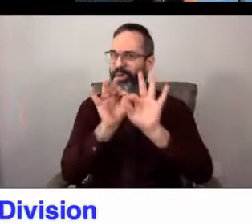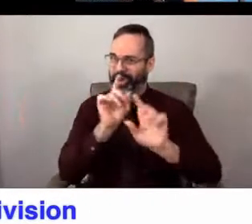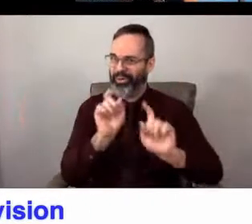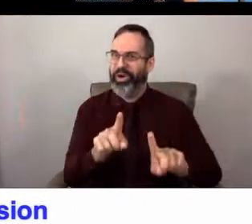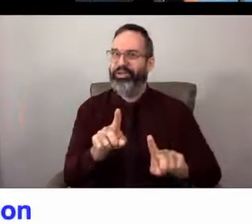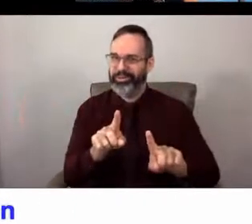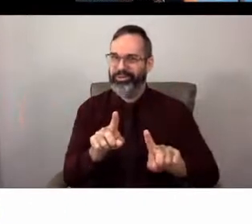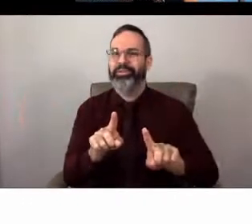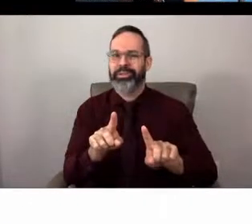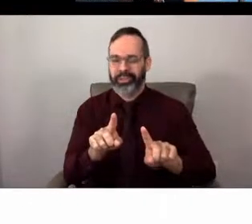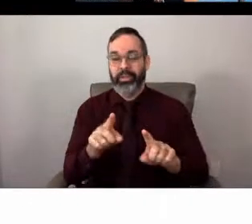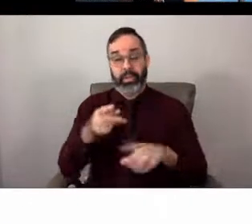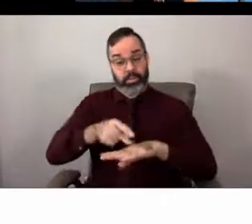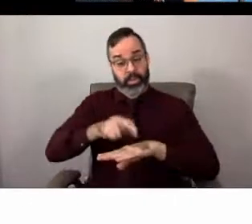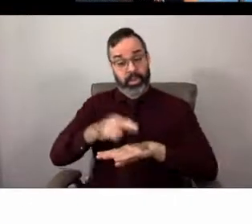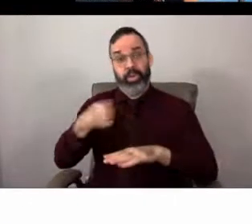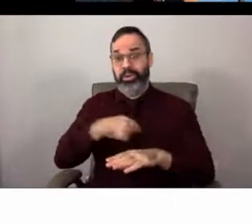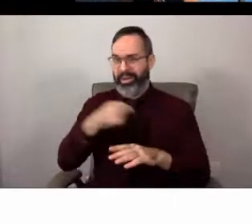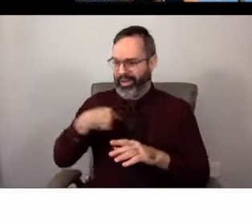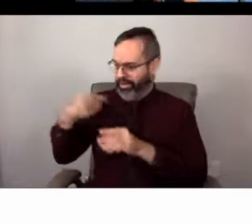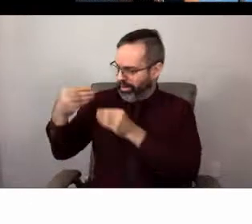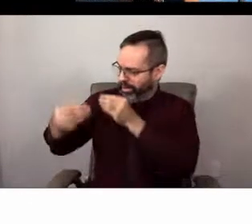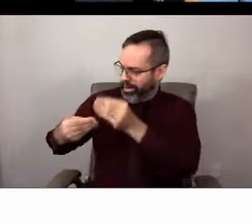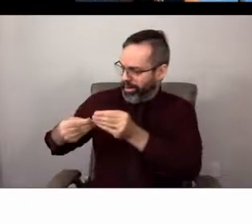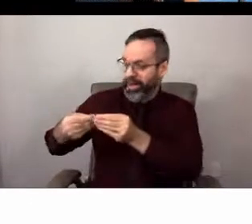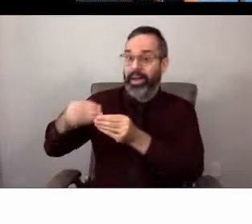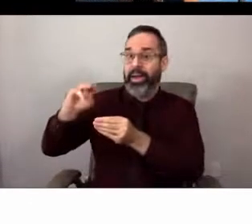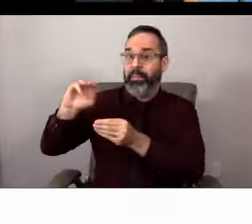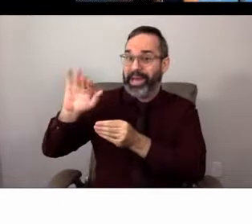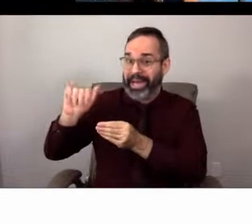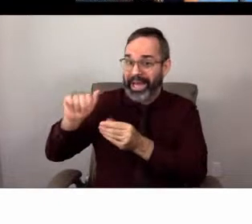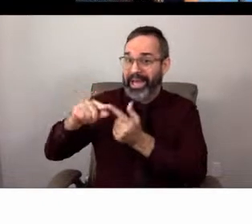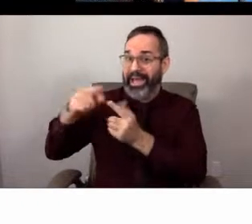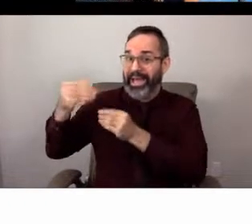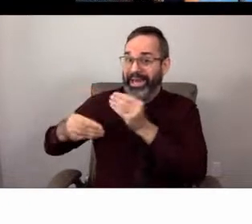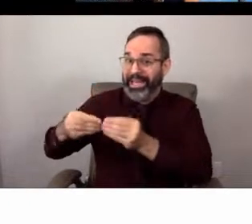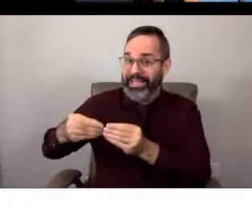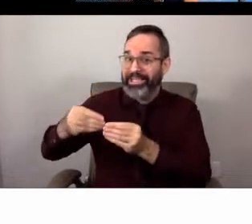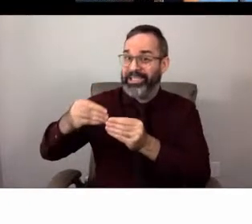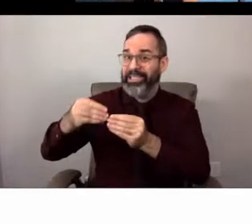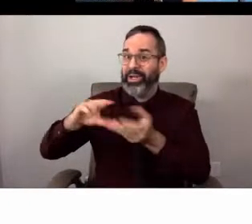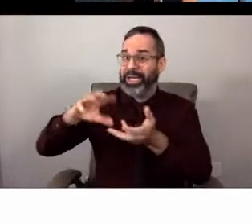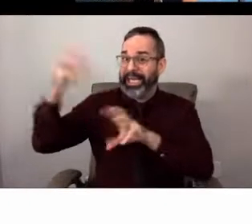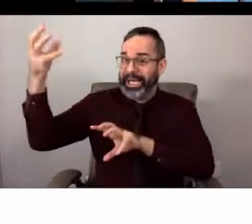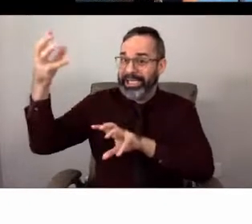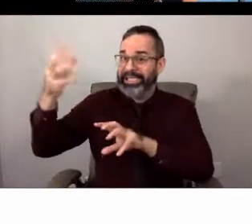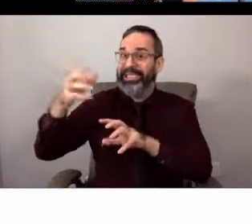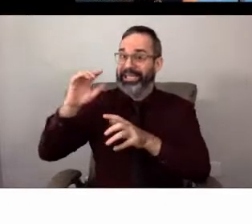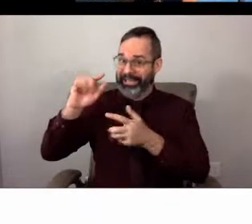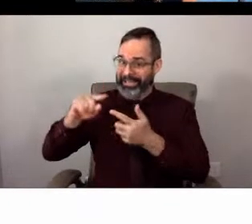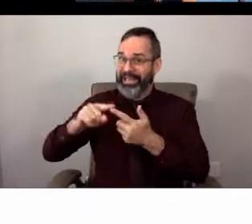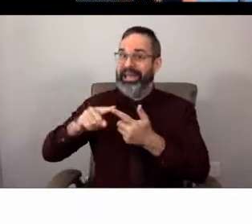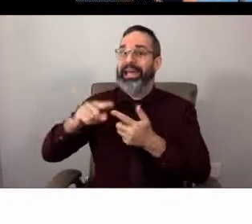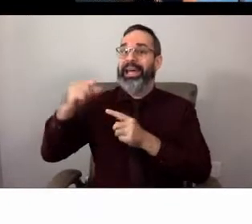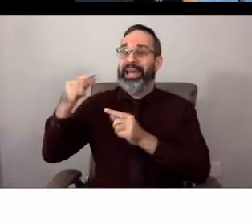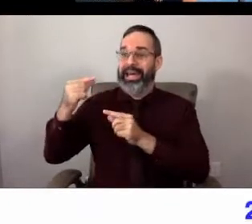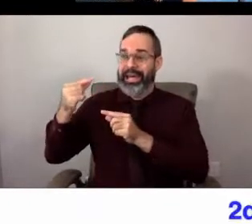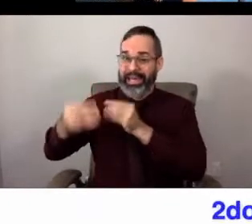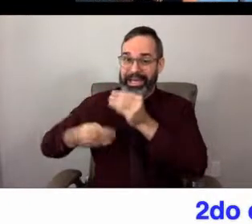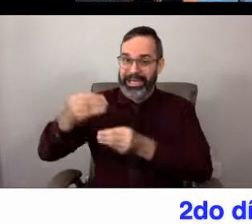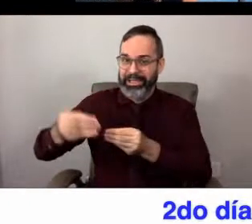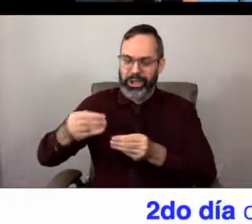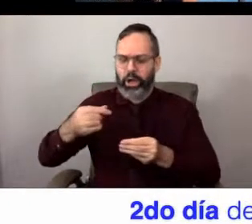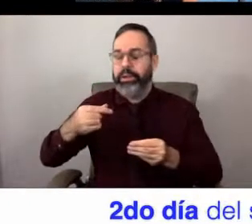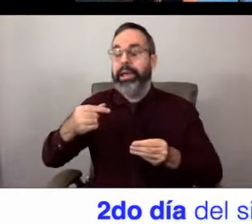we already had this Generación María, Generación Crisis, but that is also la generación del yo no me dejo.